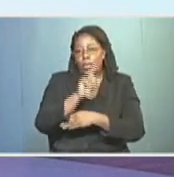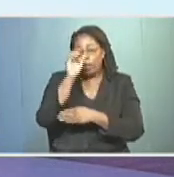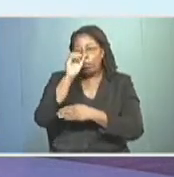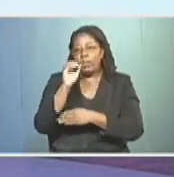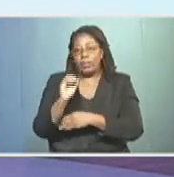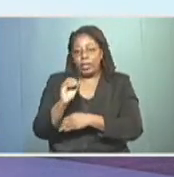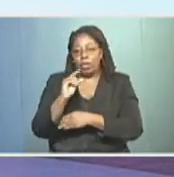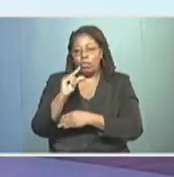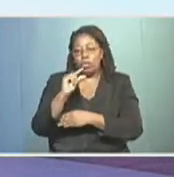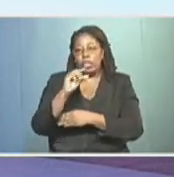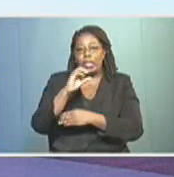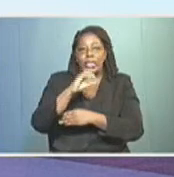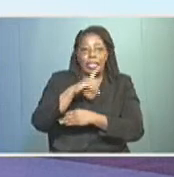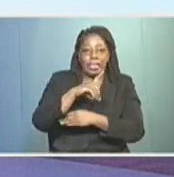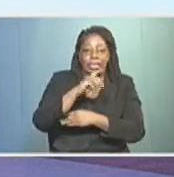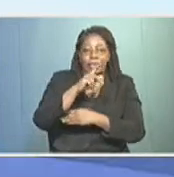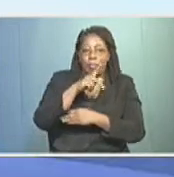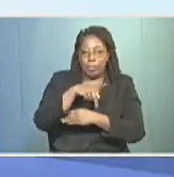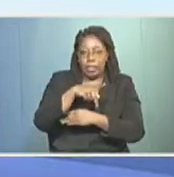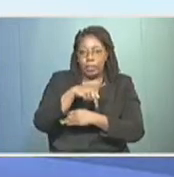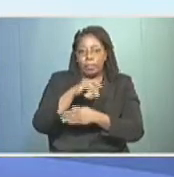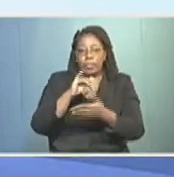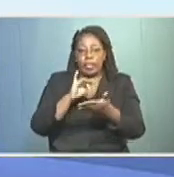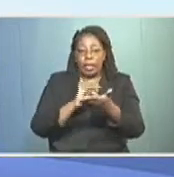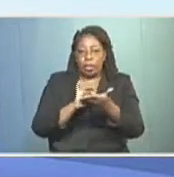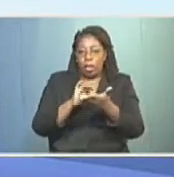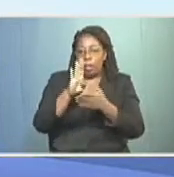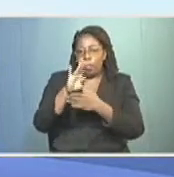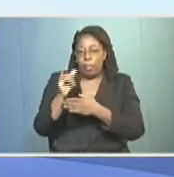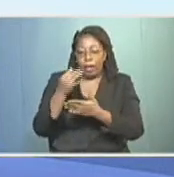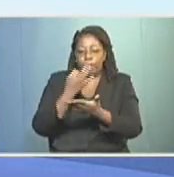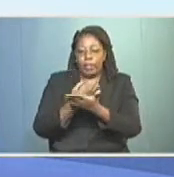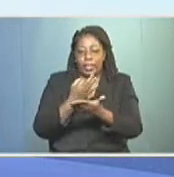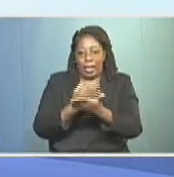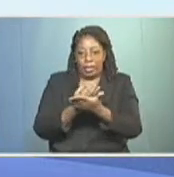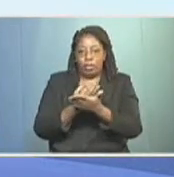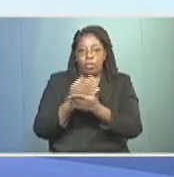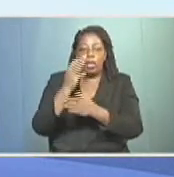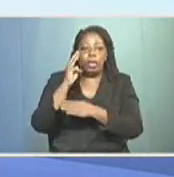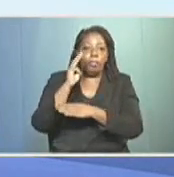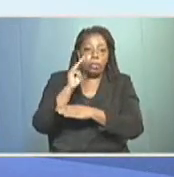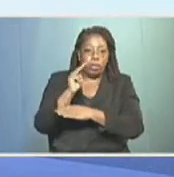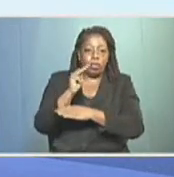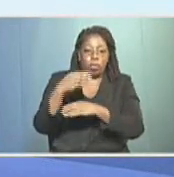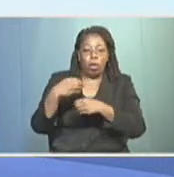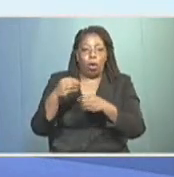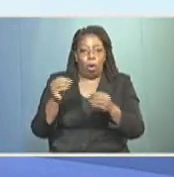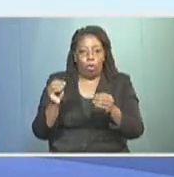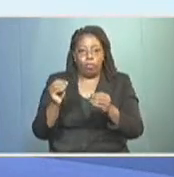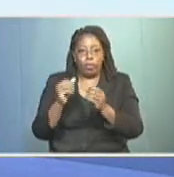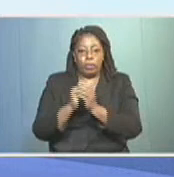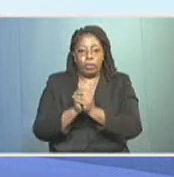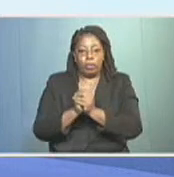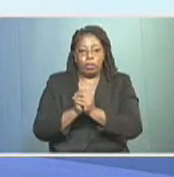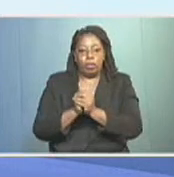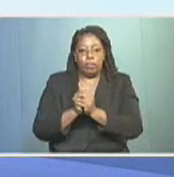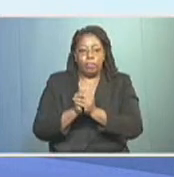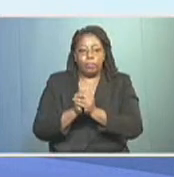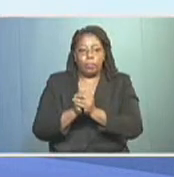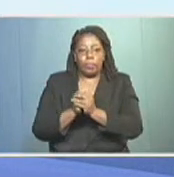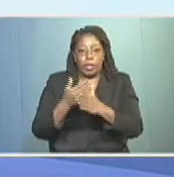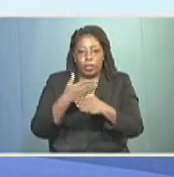111.1% of GDP. Those numbers tabulated by the Ministry of Finance's Debt Management Office that officially released its public